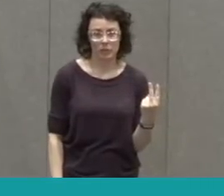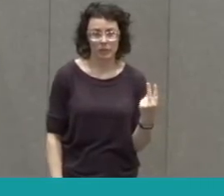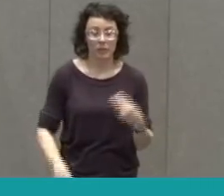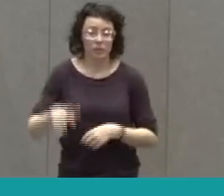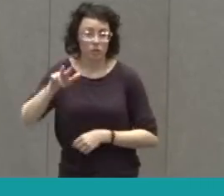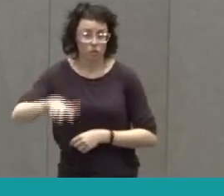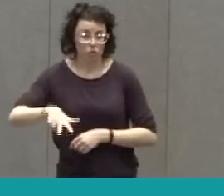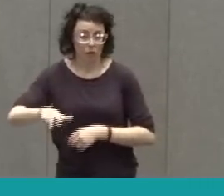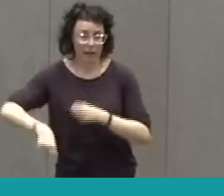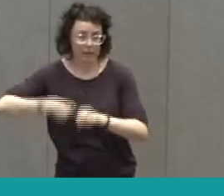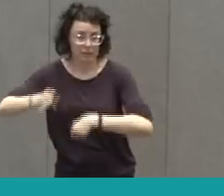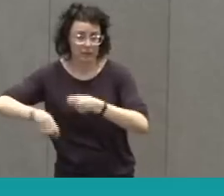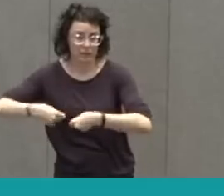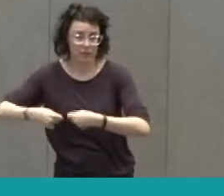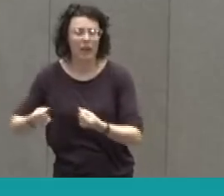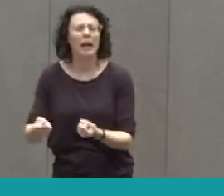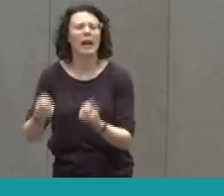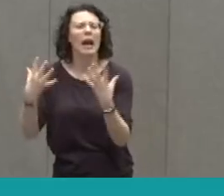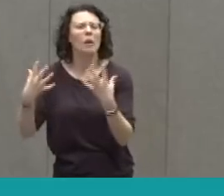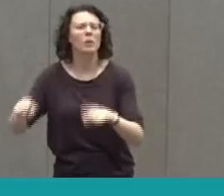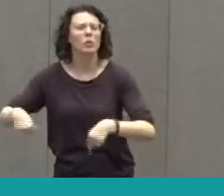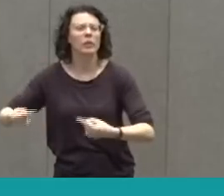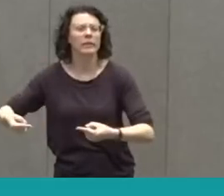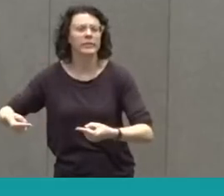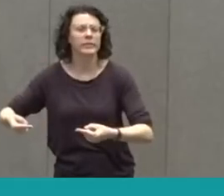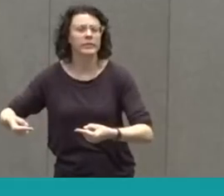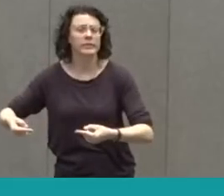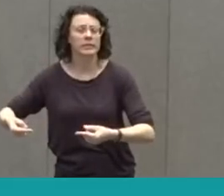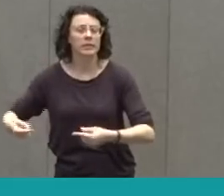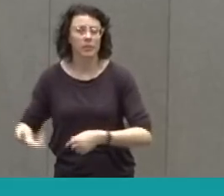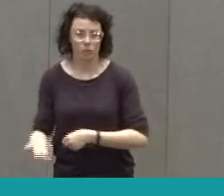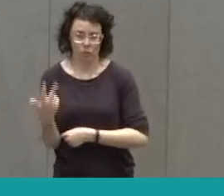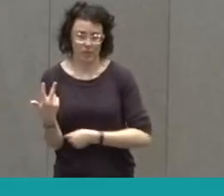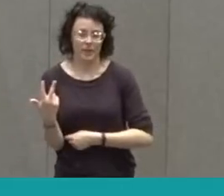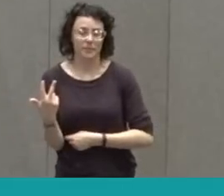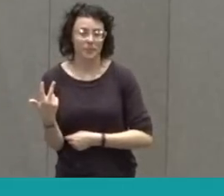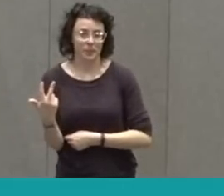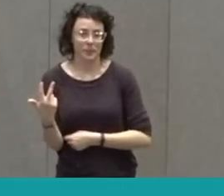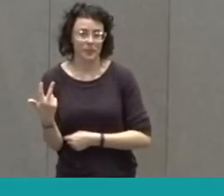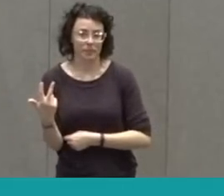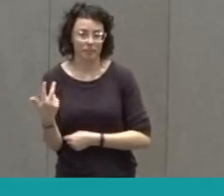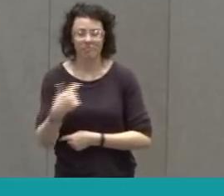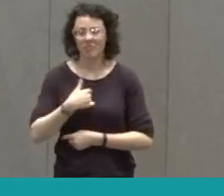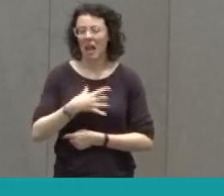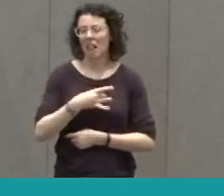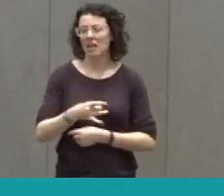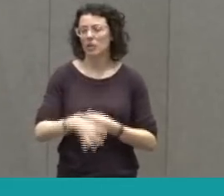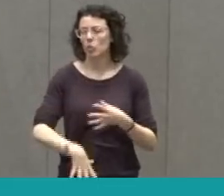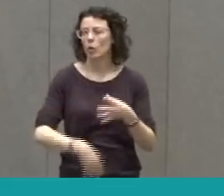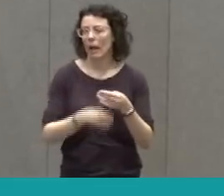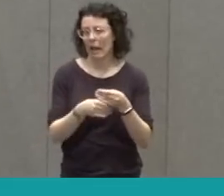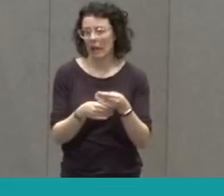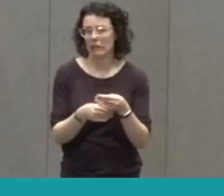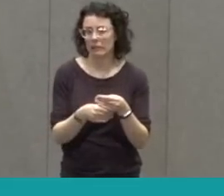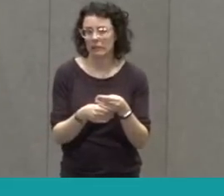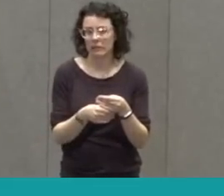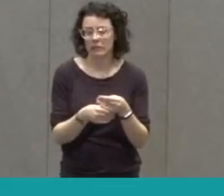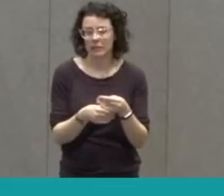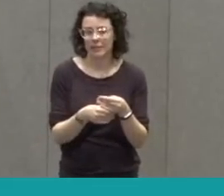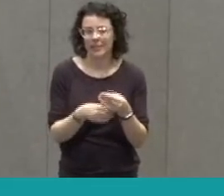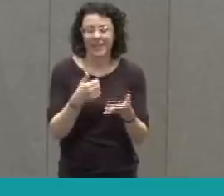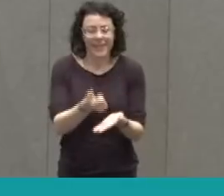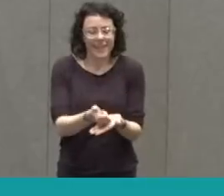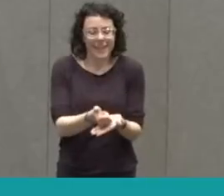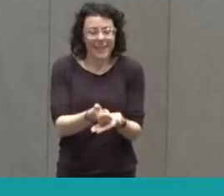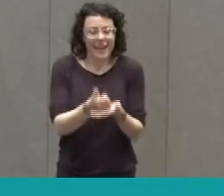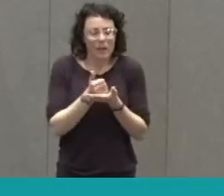A tricycle or a trike has how many wheels? 3. So I put that information because it helps